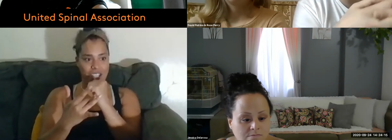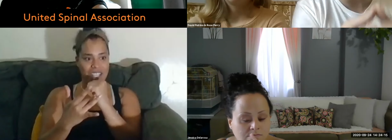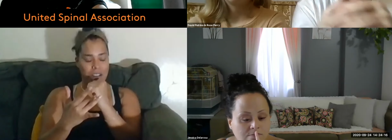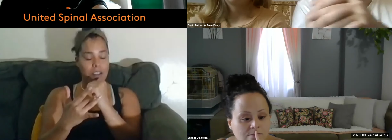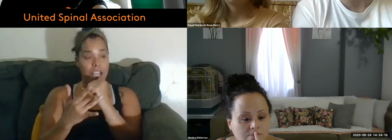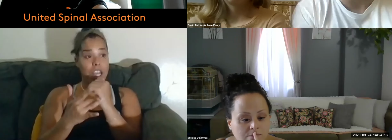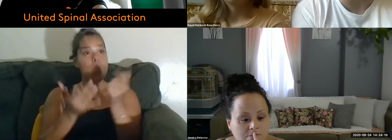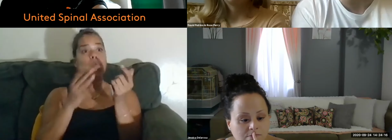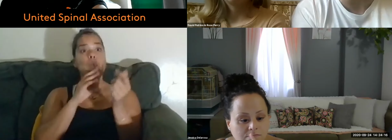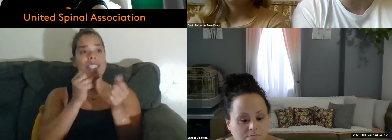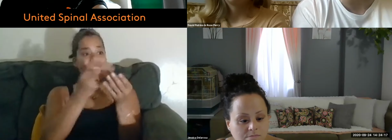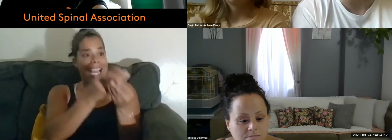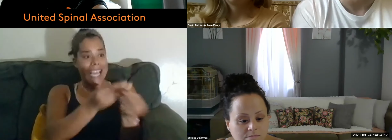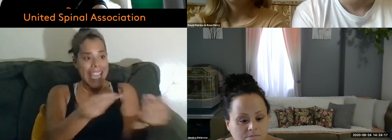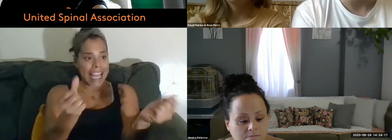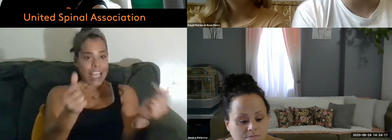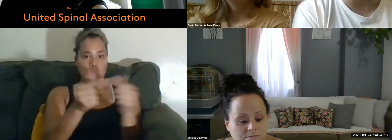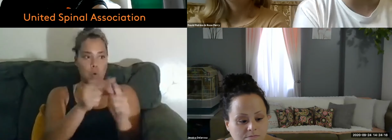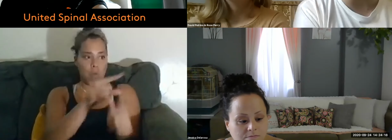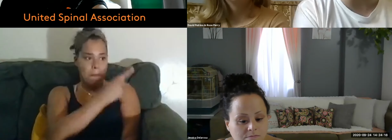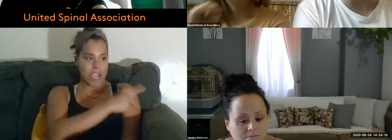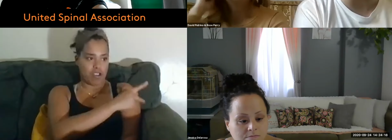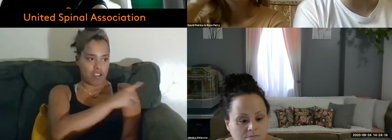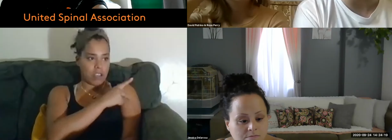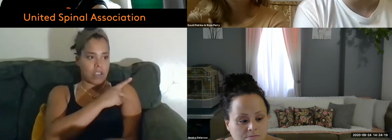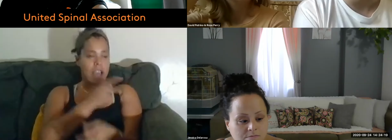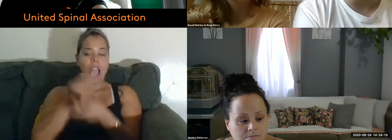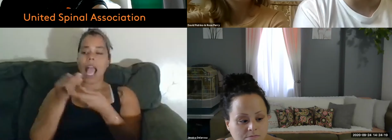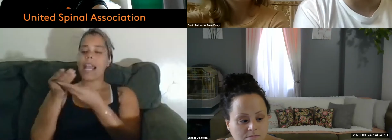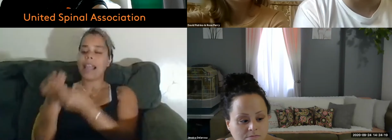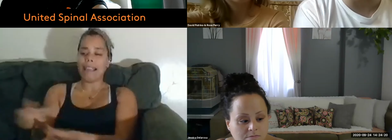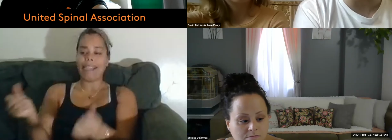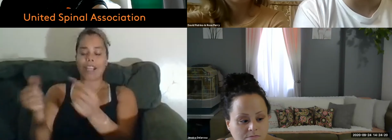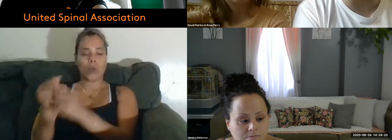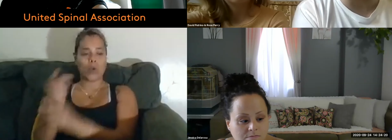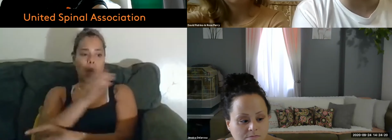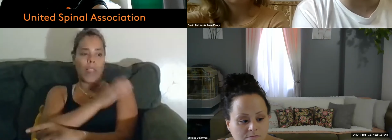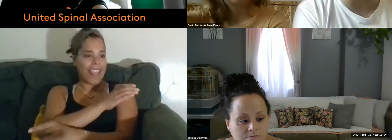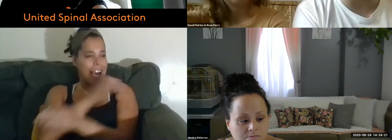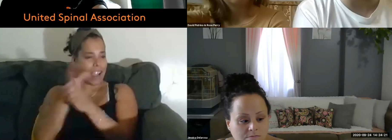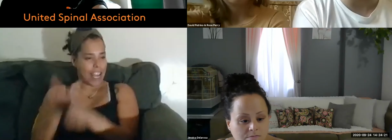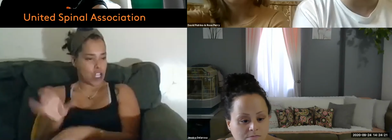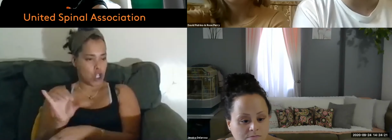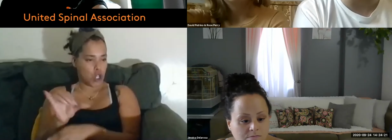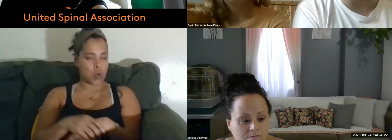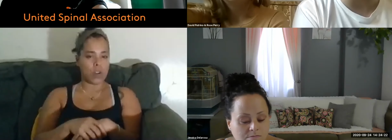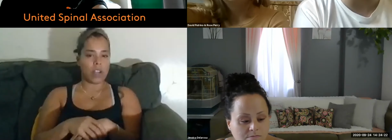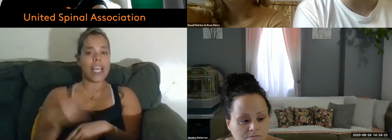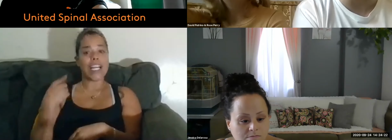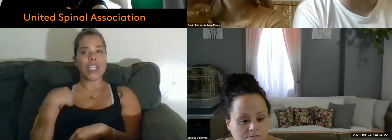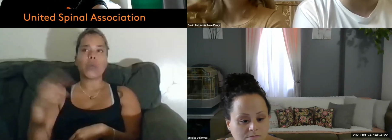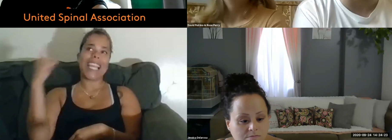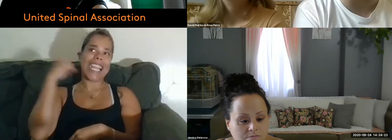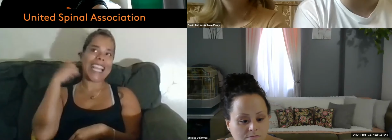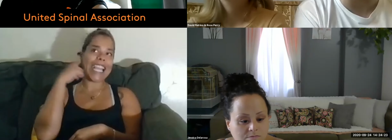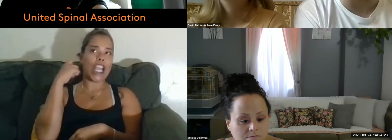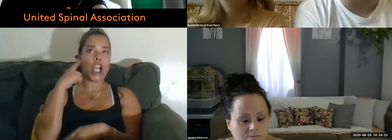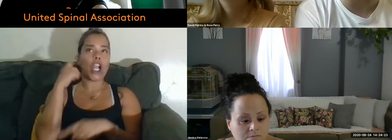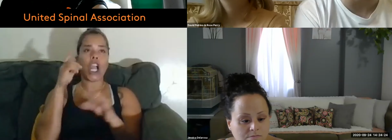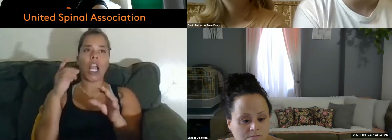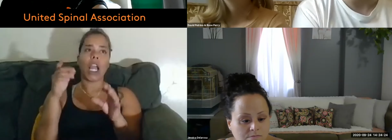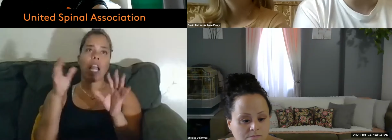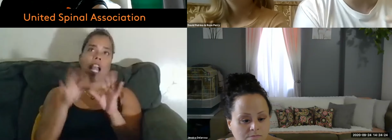but it was healing to the clinician as well, because we often hear this concept or this adage about, oh, you don't want to add technology